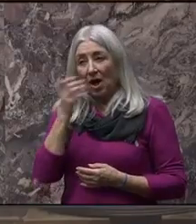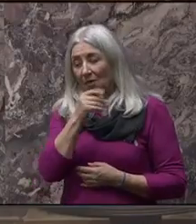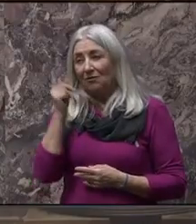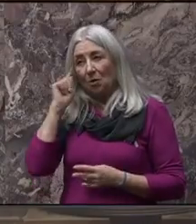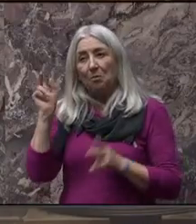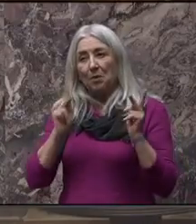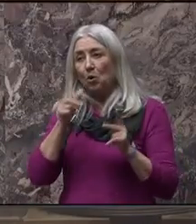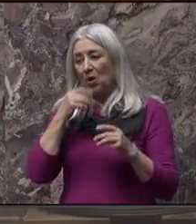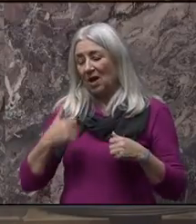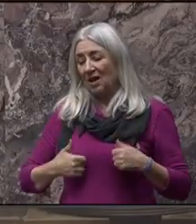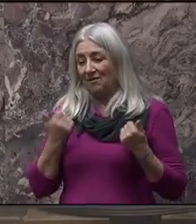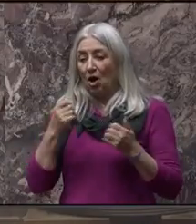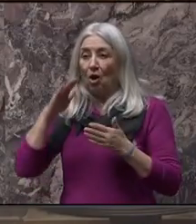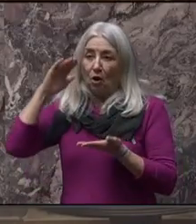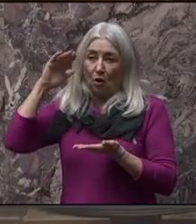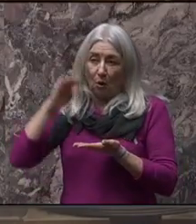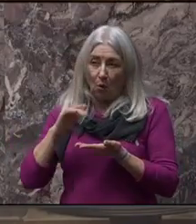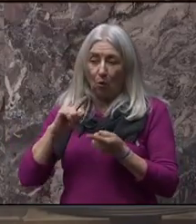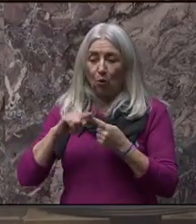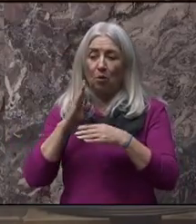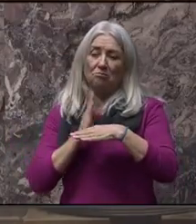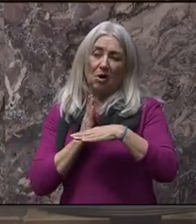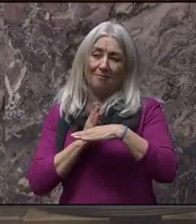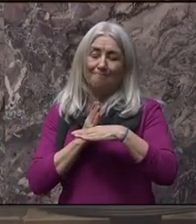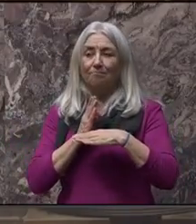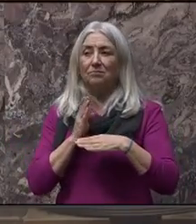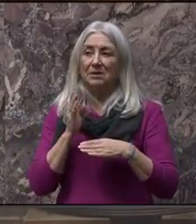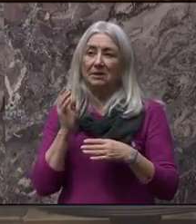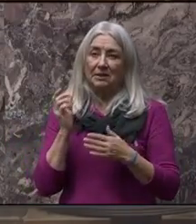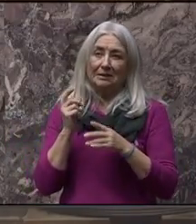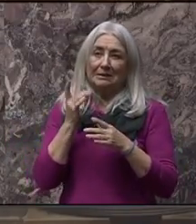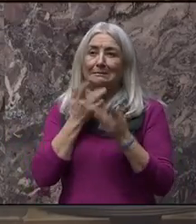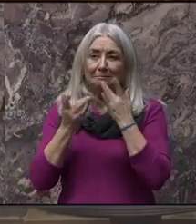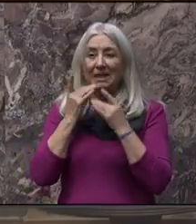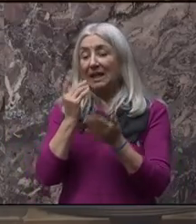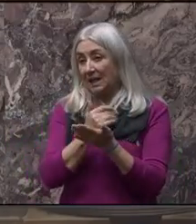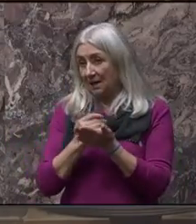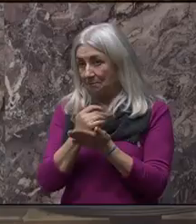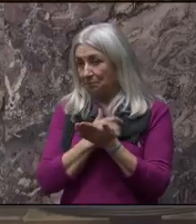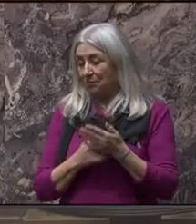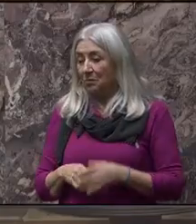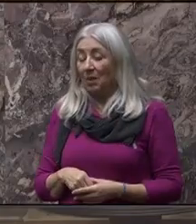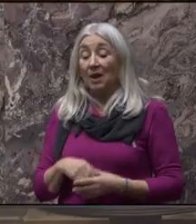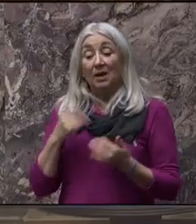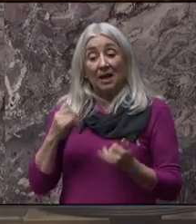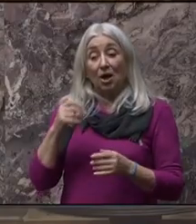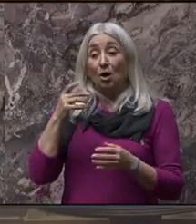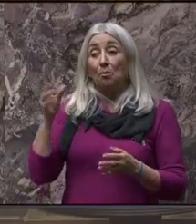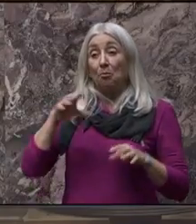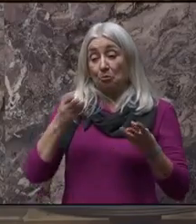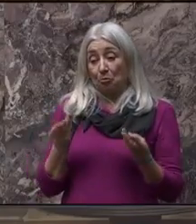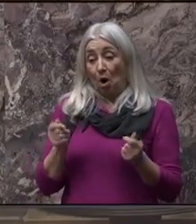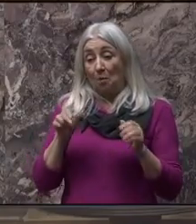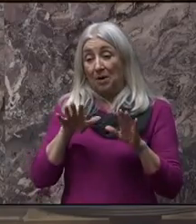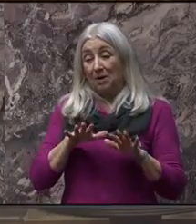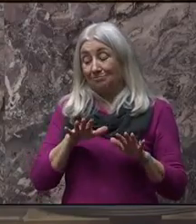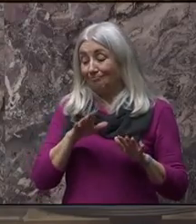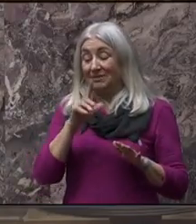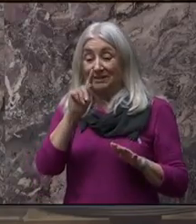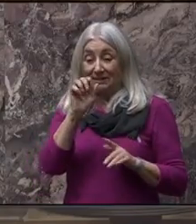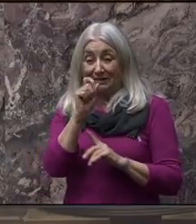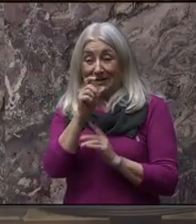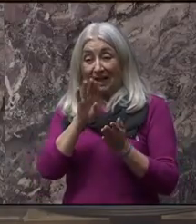persons living on low to moderate incomes. Your government has exempted the property transfer tax for British Columbians